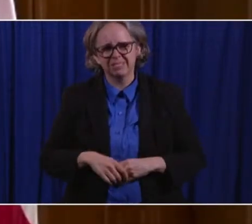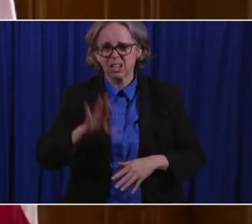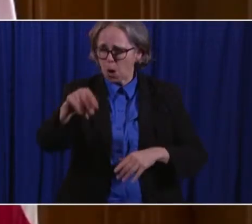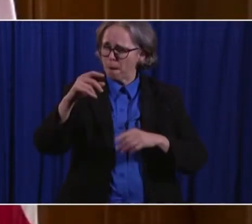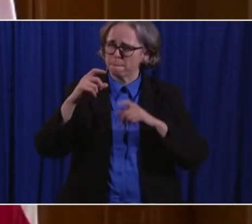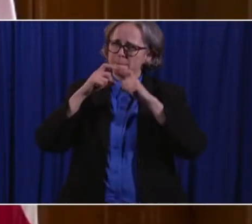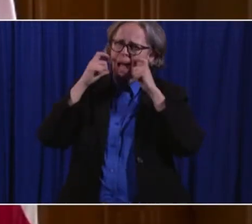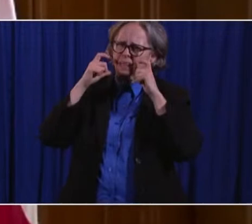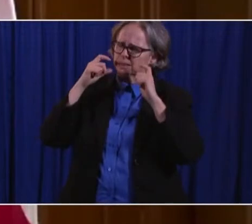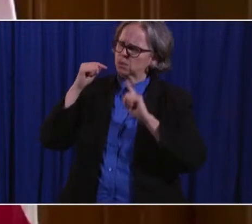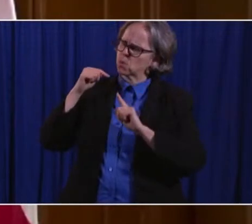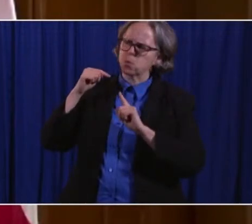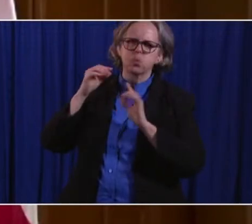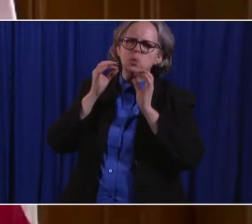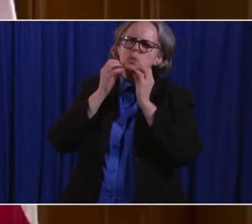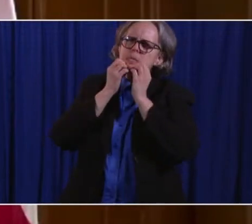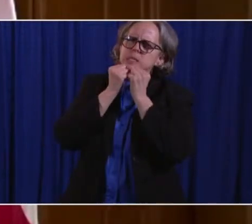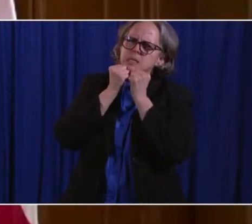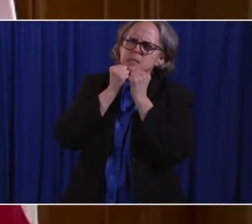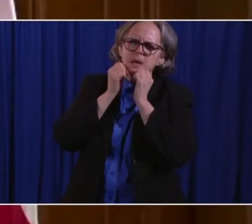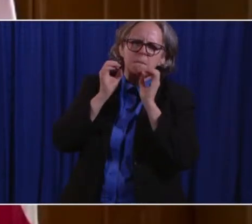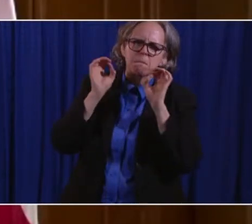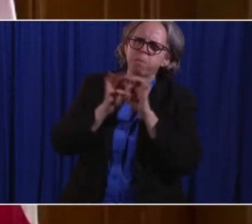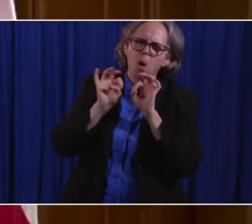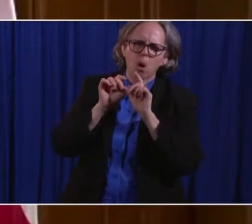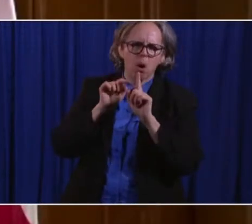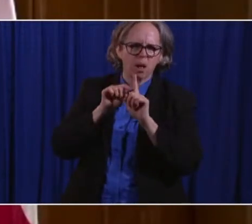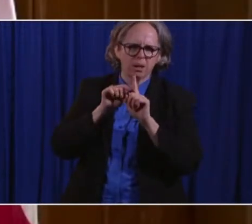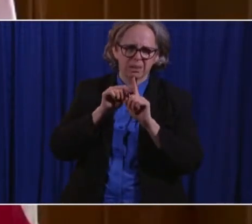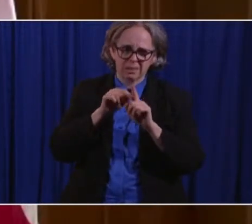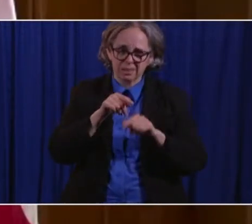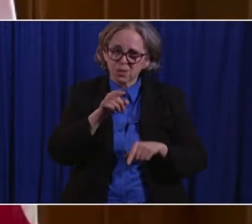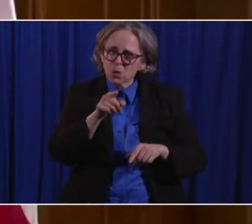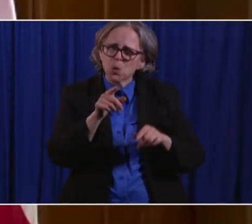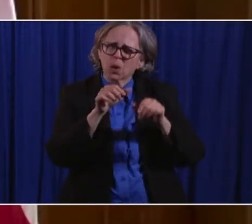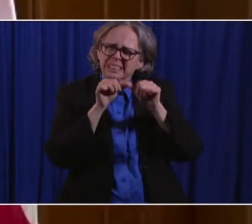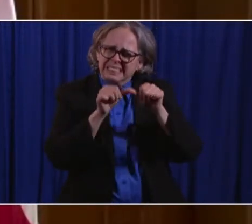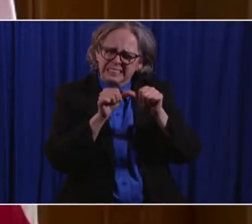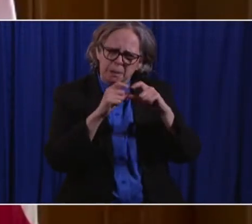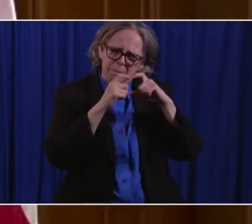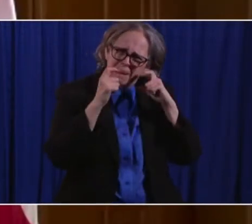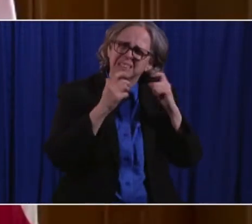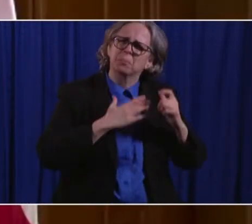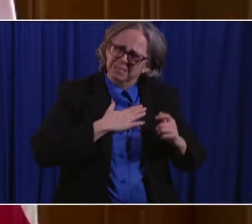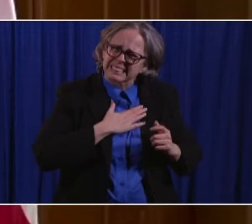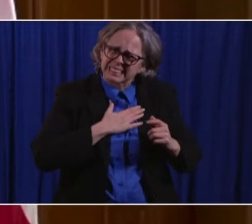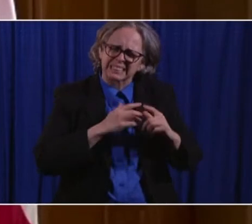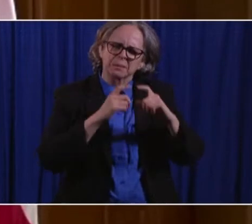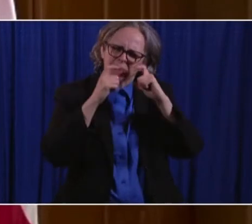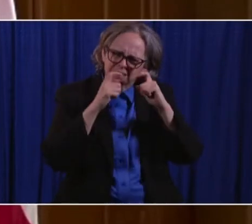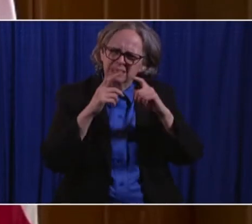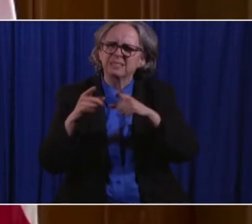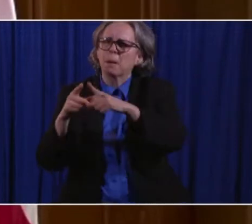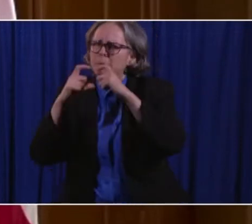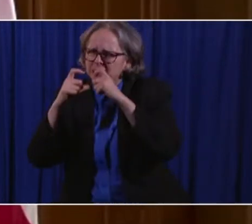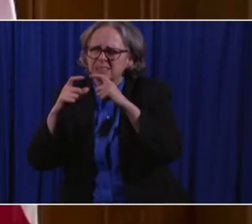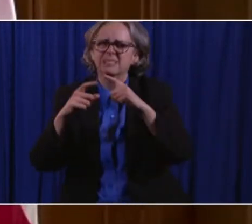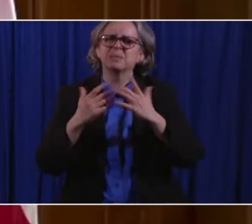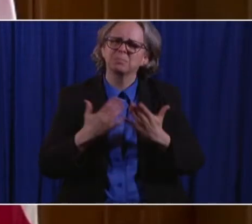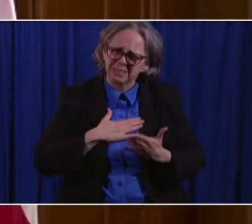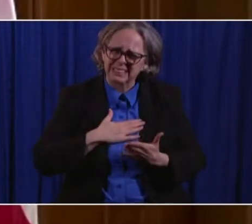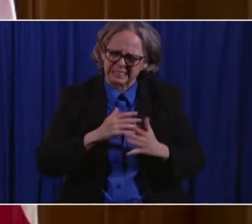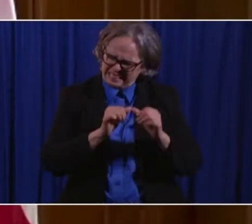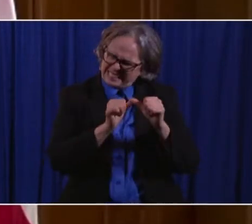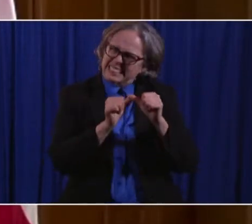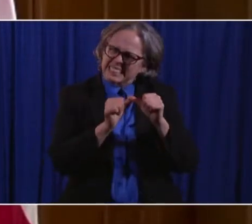And so if Ohioans will continue to wear masks when they're out, continue to wear masks when they're in retail, that